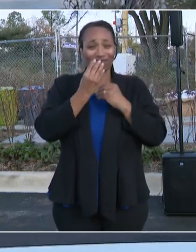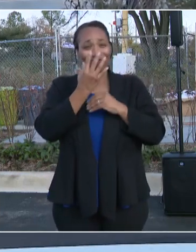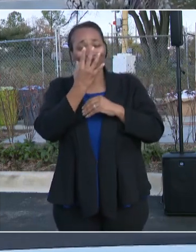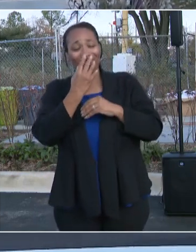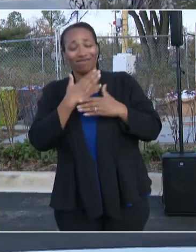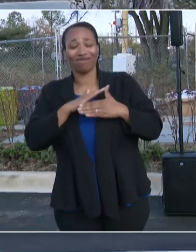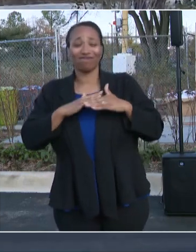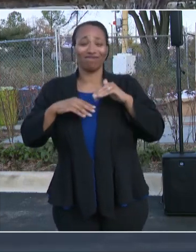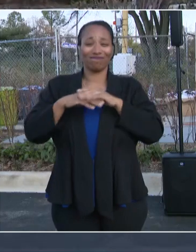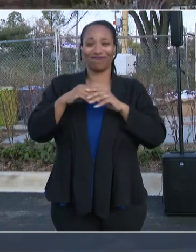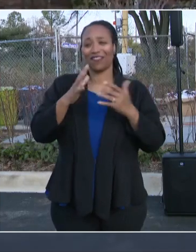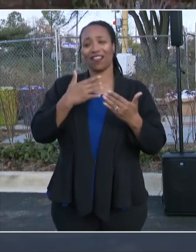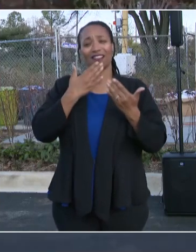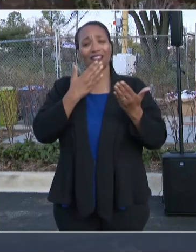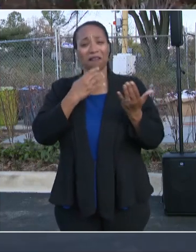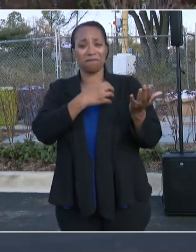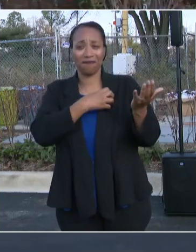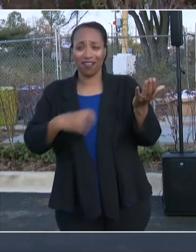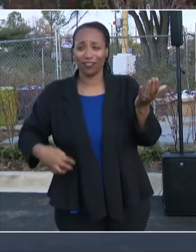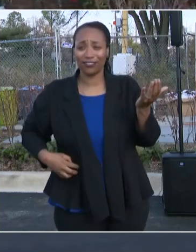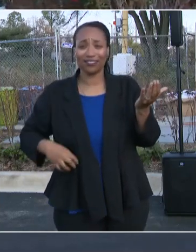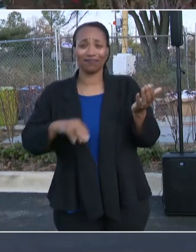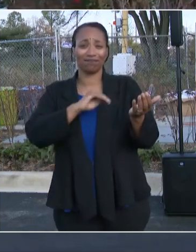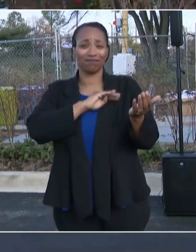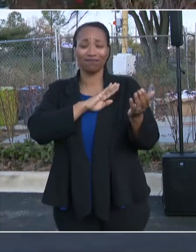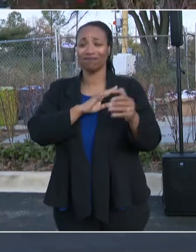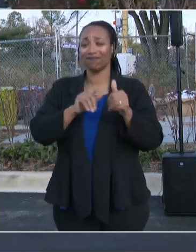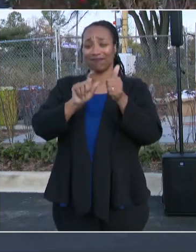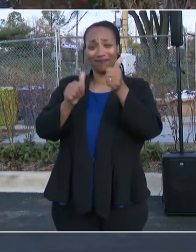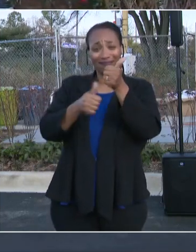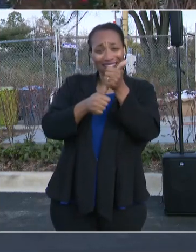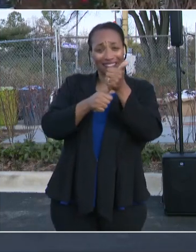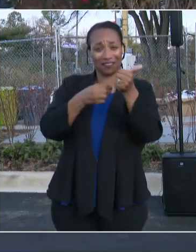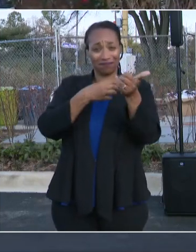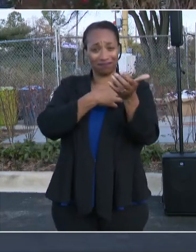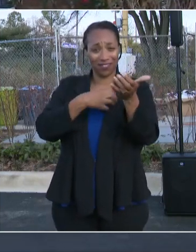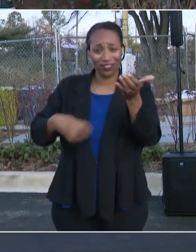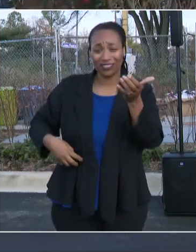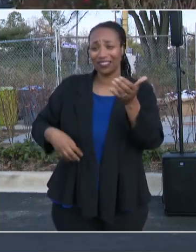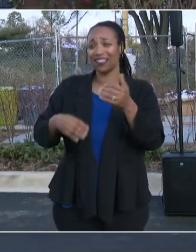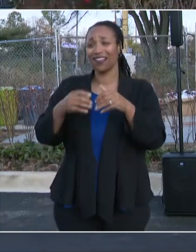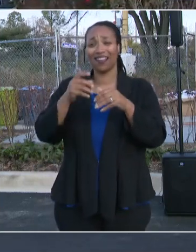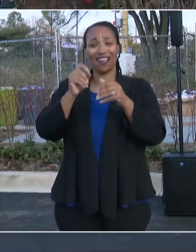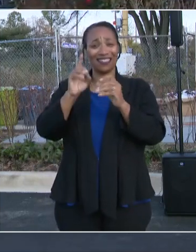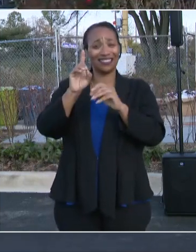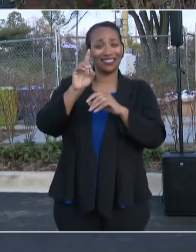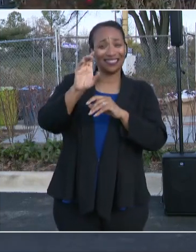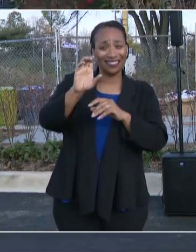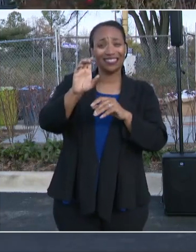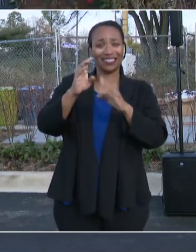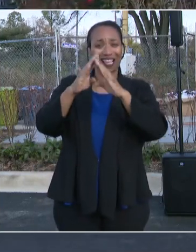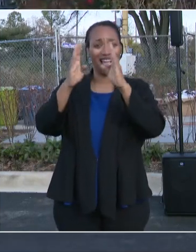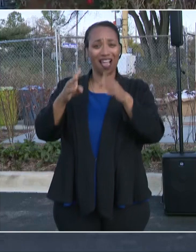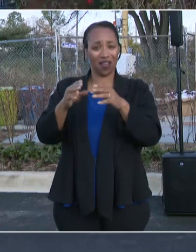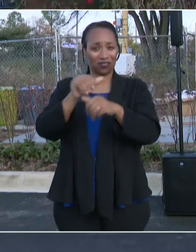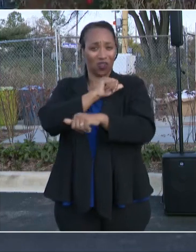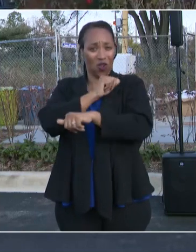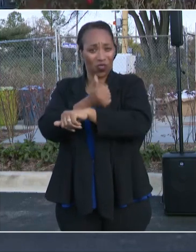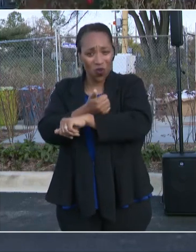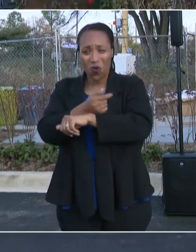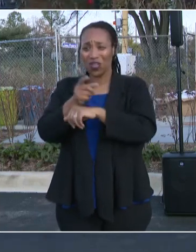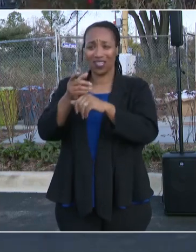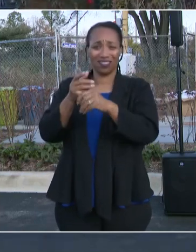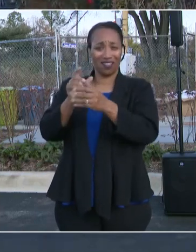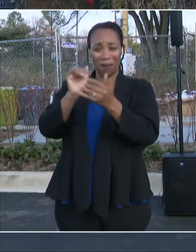of Affordable Housing, and all the other partners who helped make this positive change possible. And now I am honored